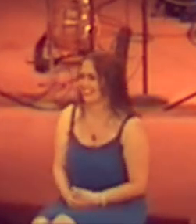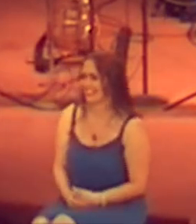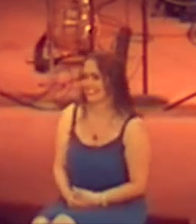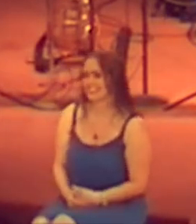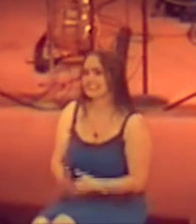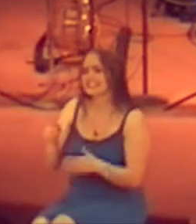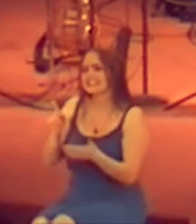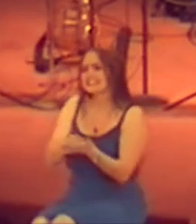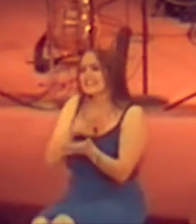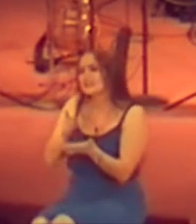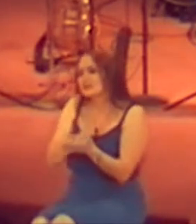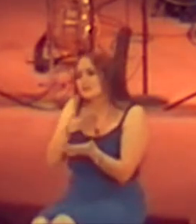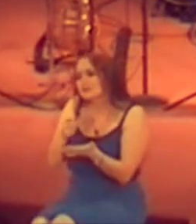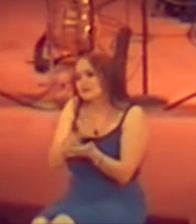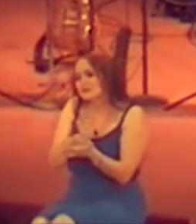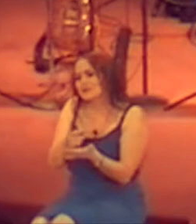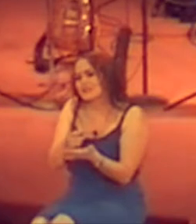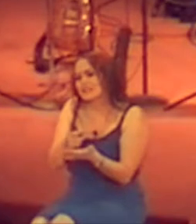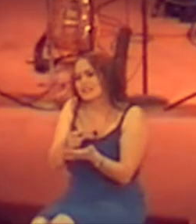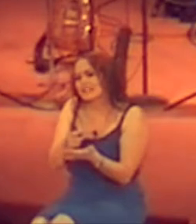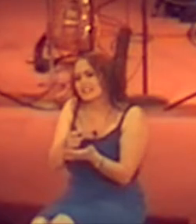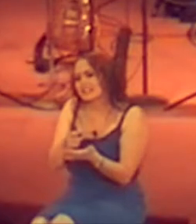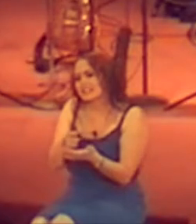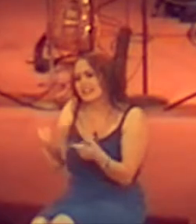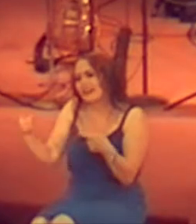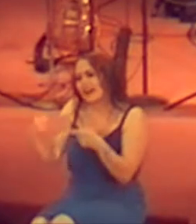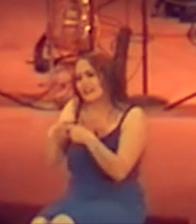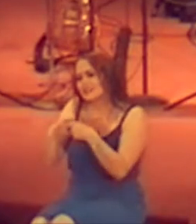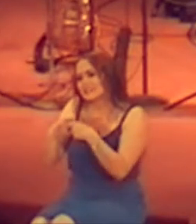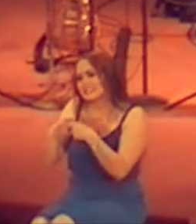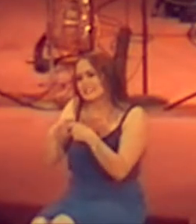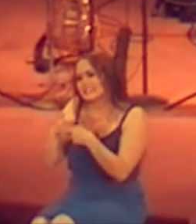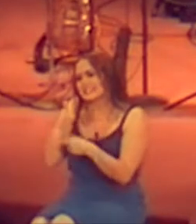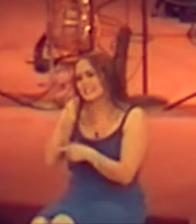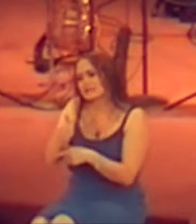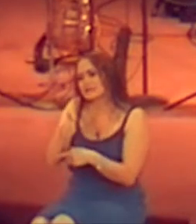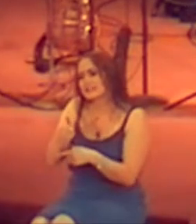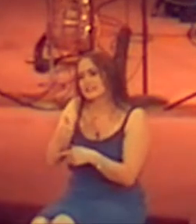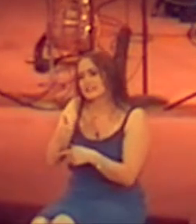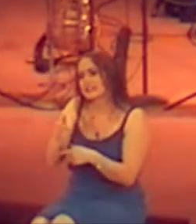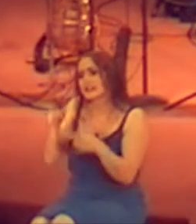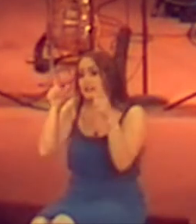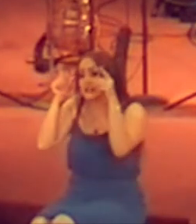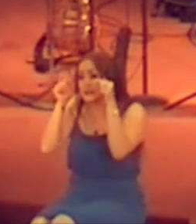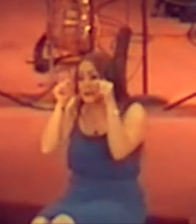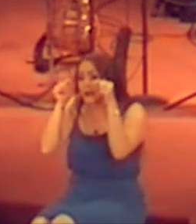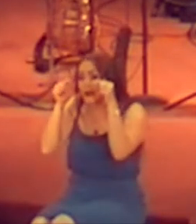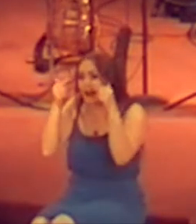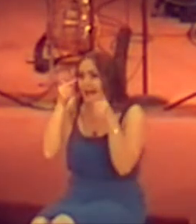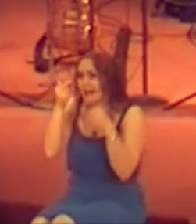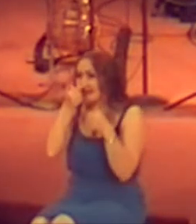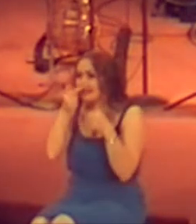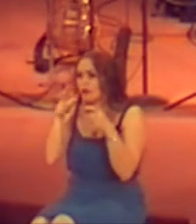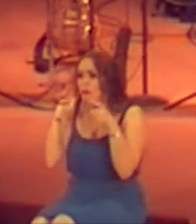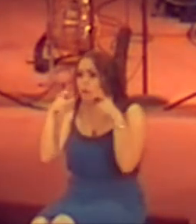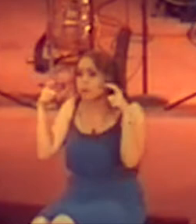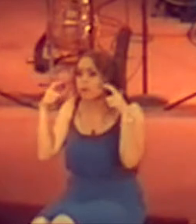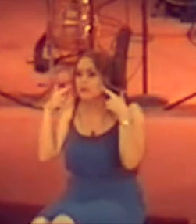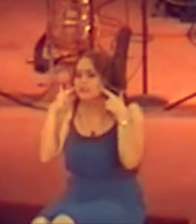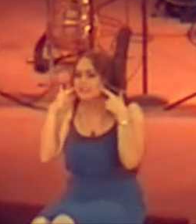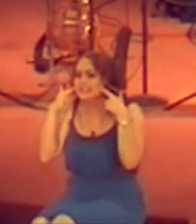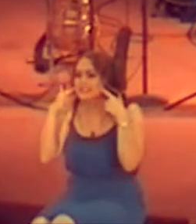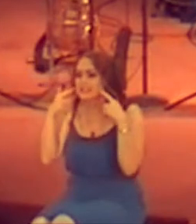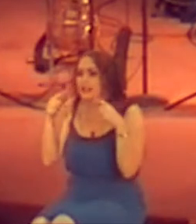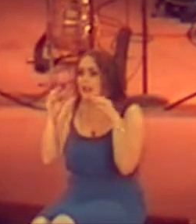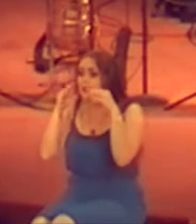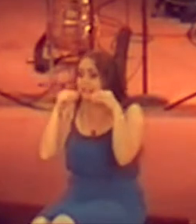Sometimes they tend to contradict themselves. I have small eyes but really big cheeks. You see, when I smile, the muscles in my cheeks, or